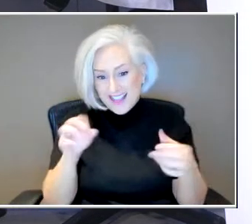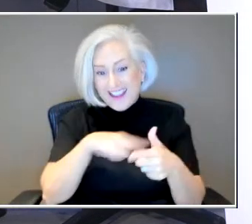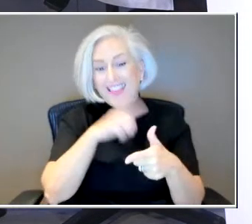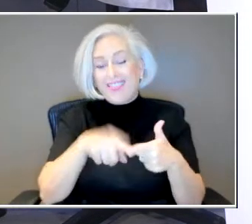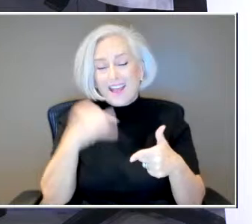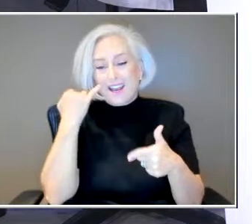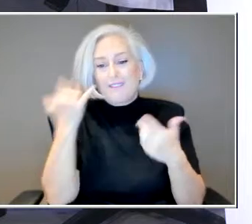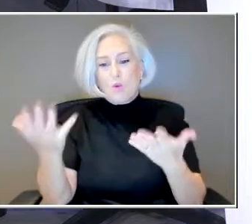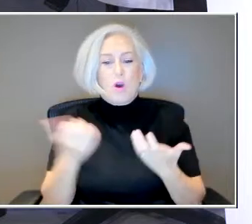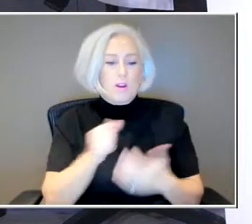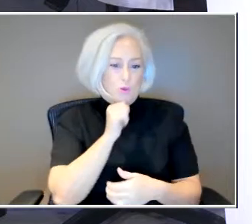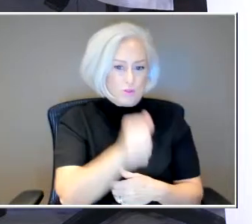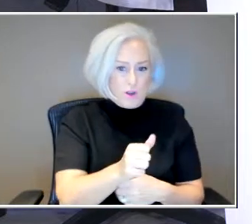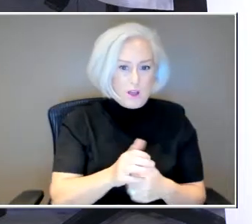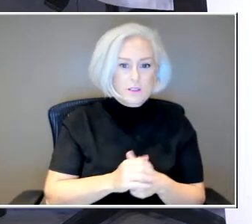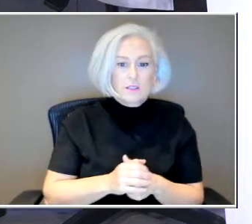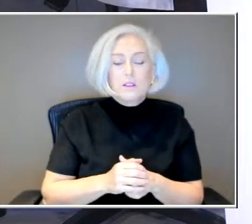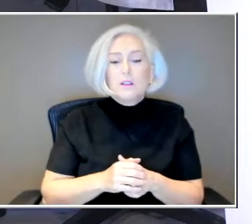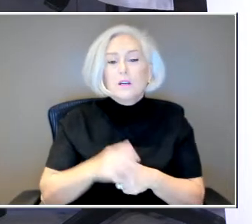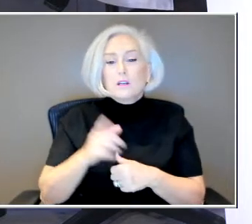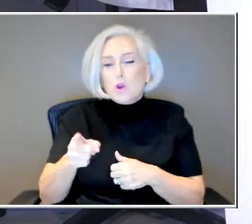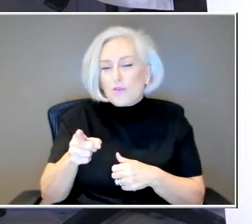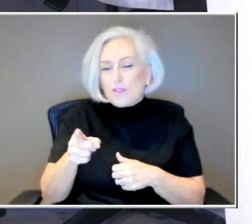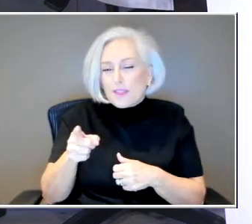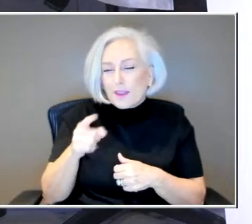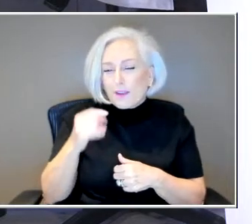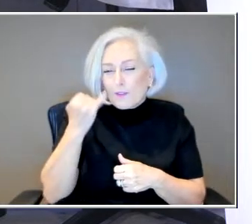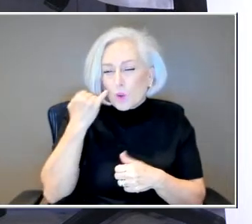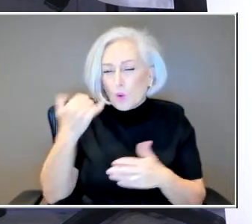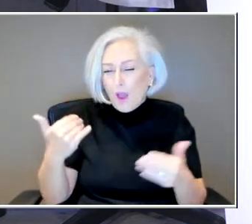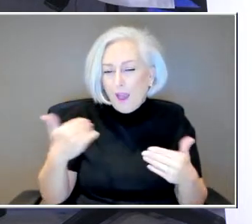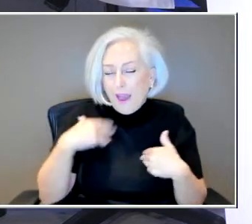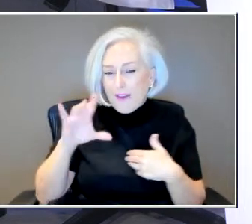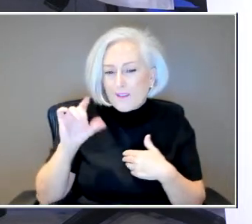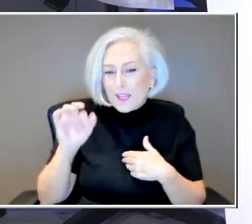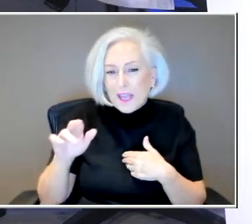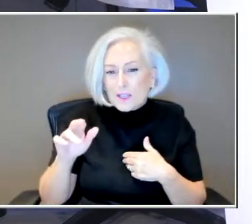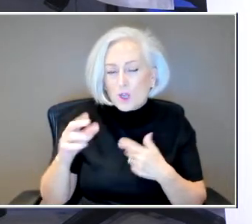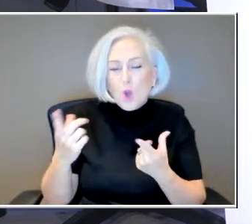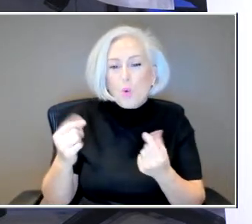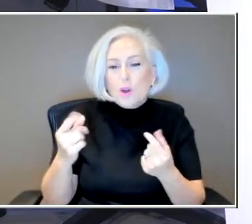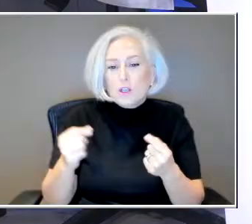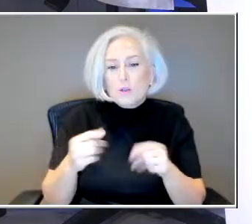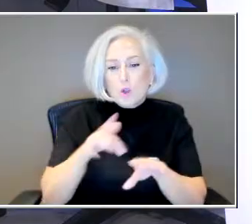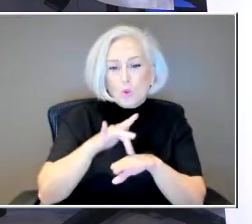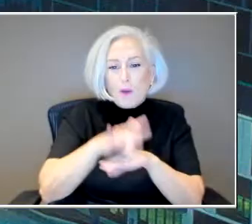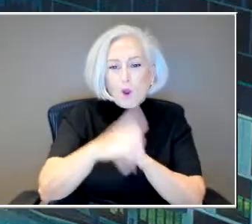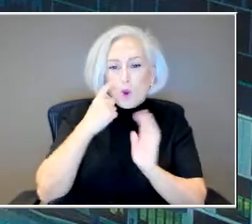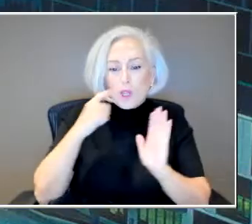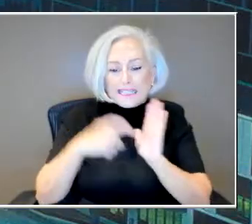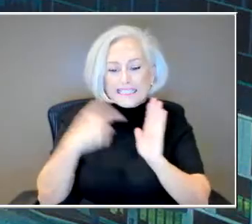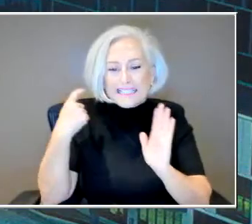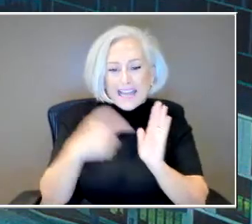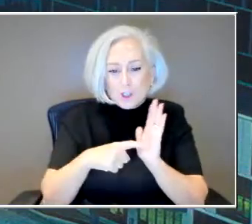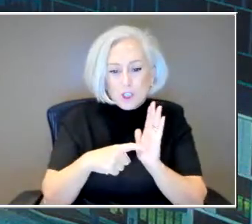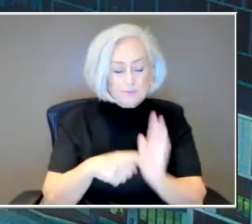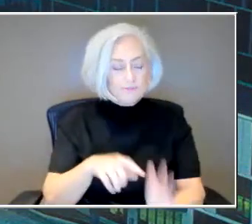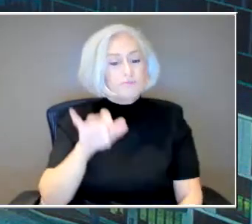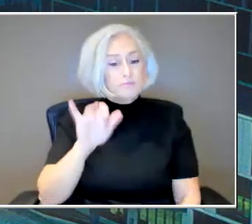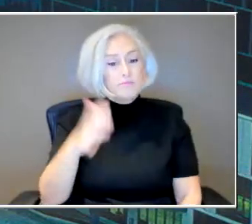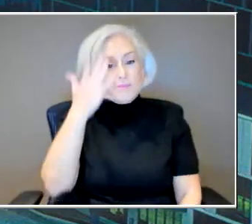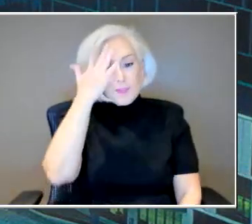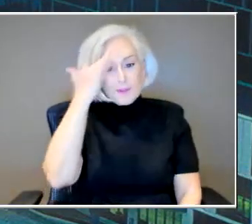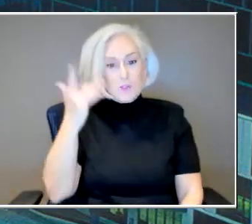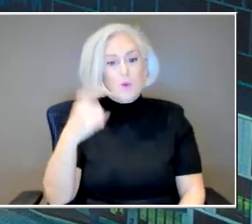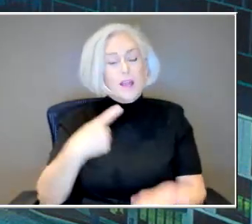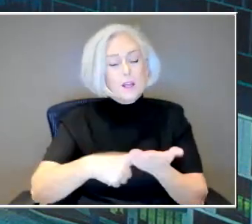cancer. Is that what I understand? That is correct. What do we do about early detection? So that's why we have to talk to our families, know